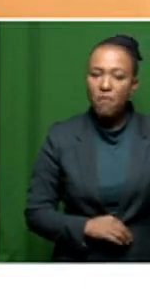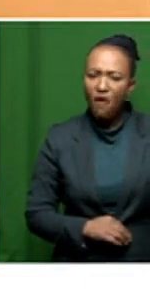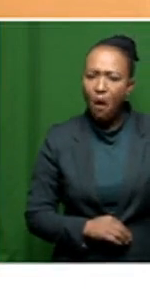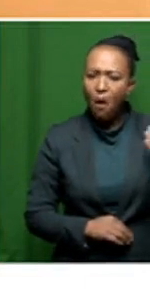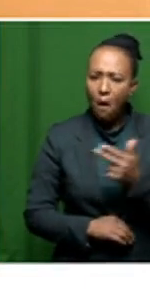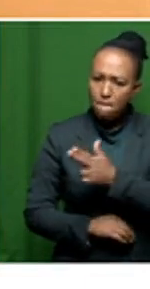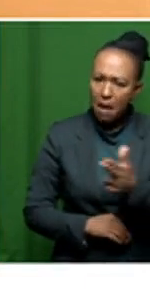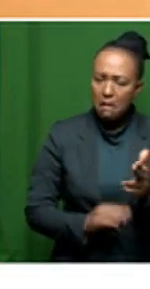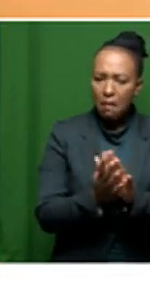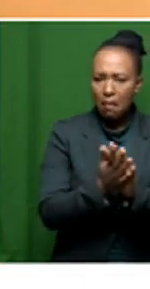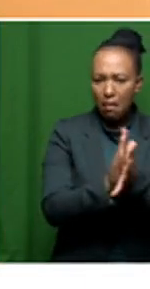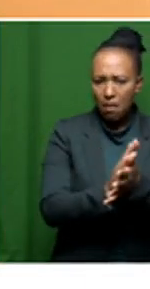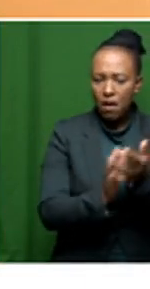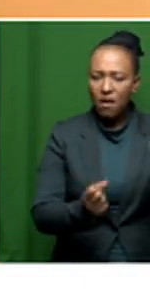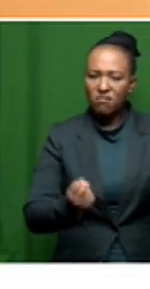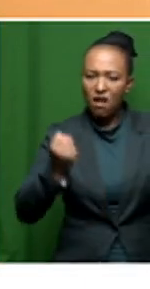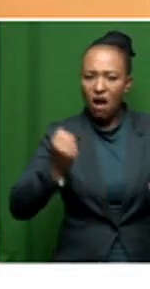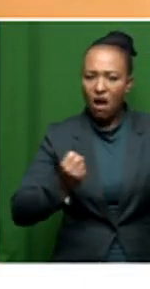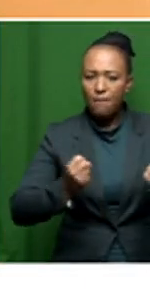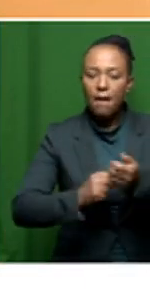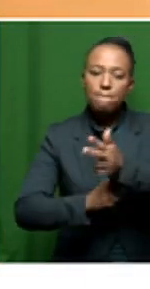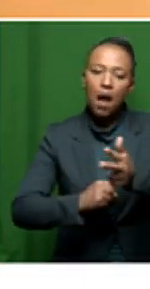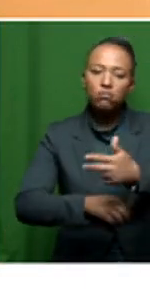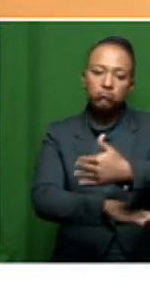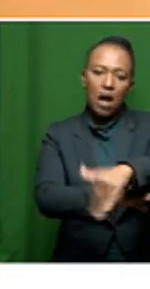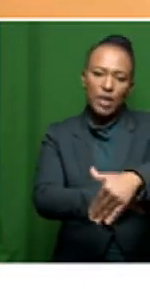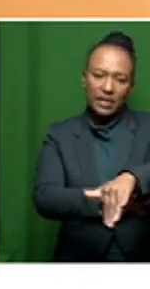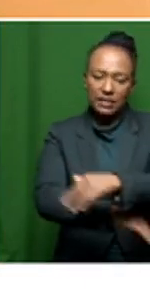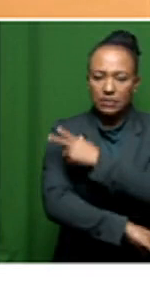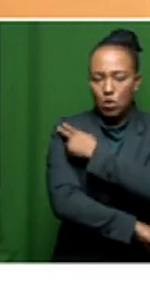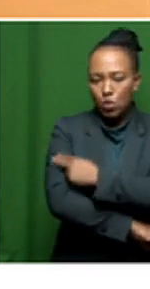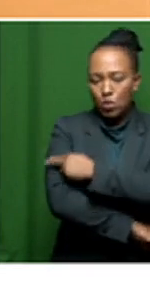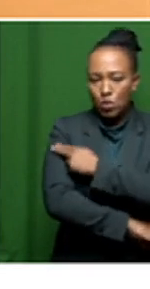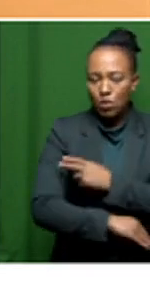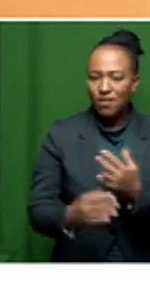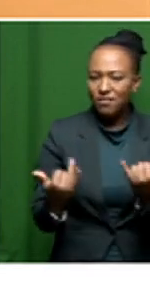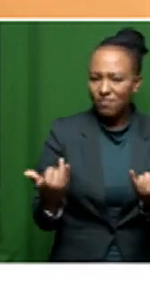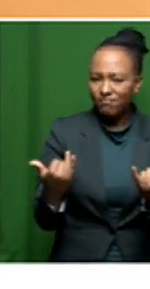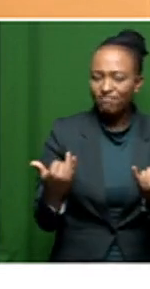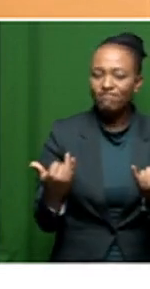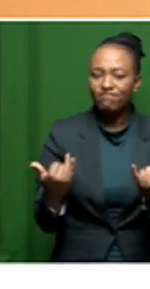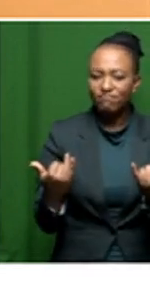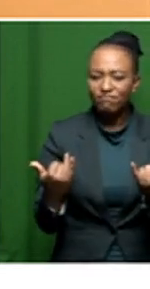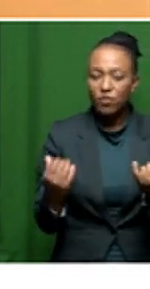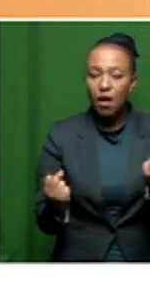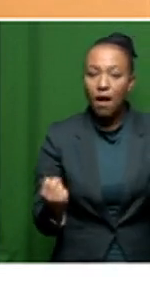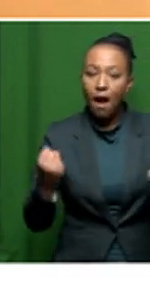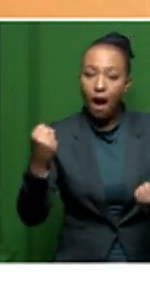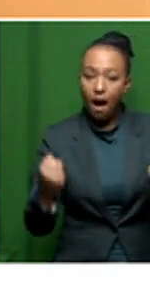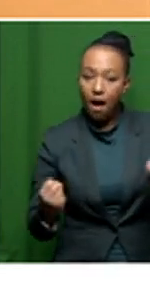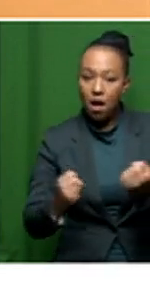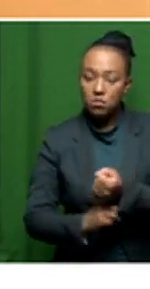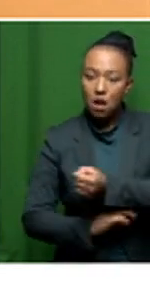affected, all the cars are parking outside, and that have caused the cars to